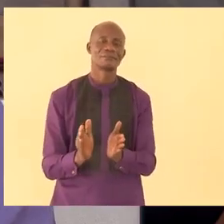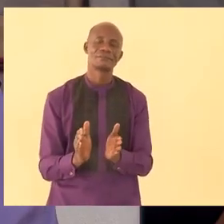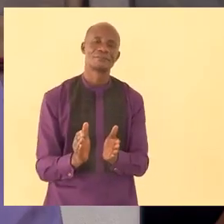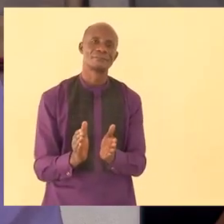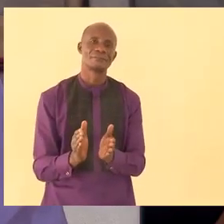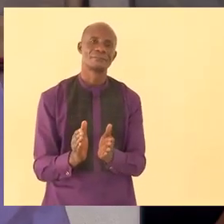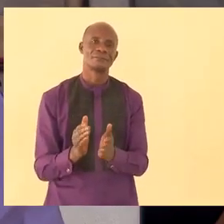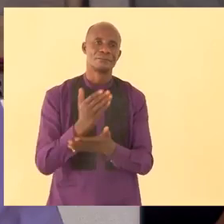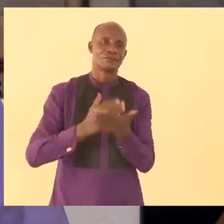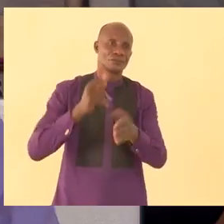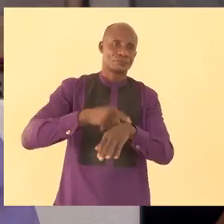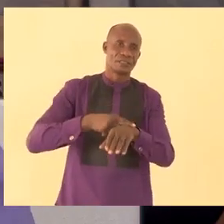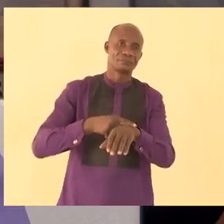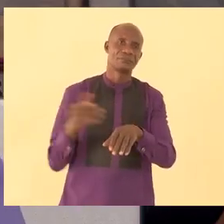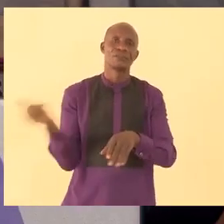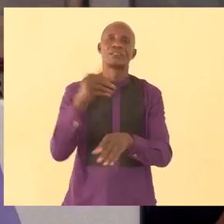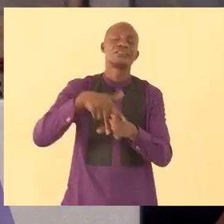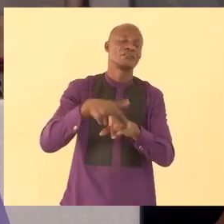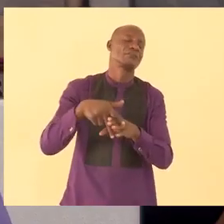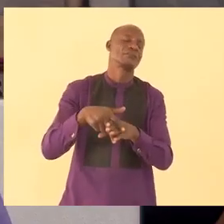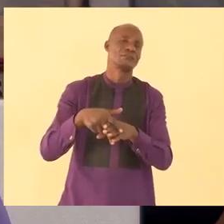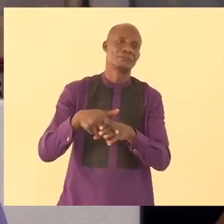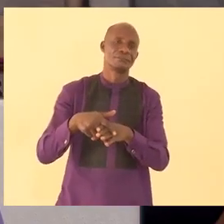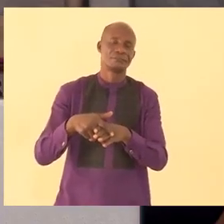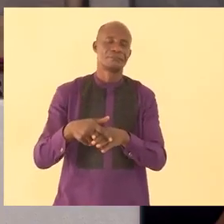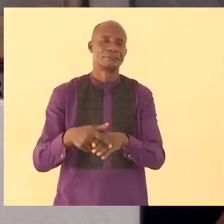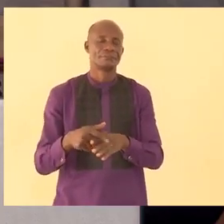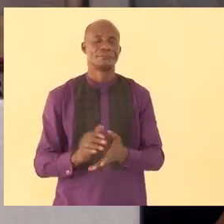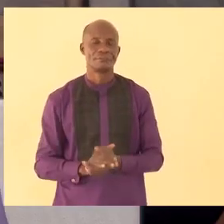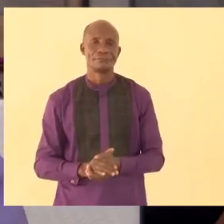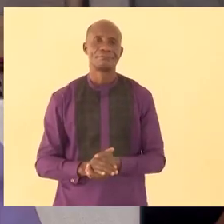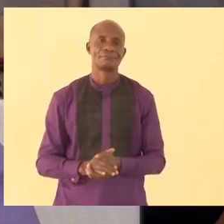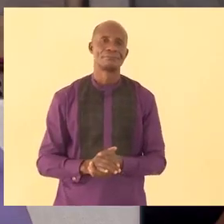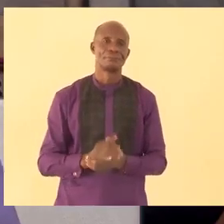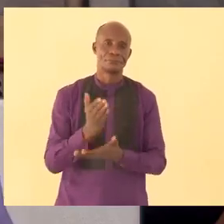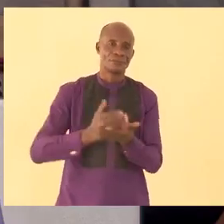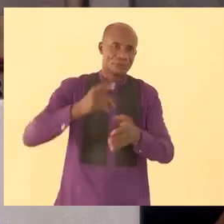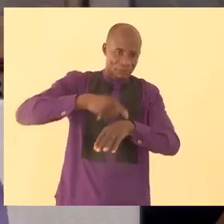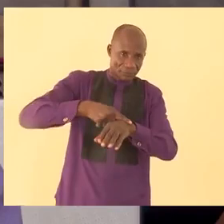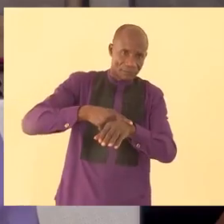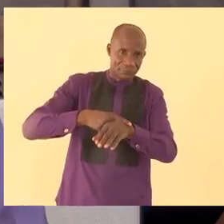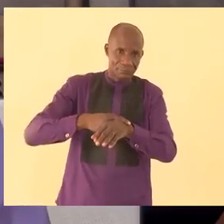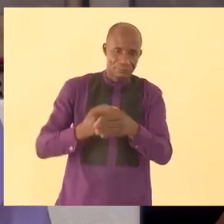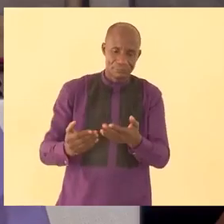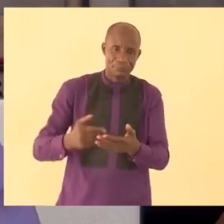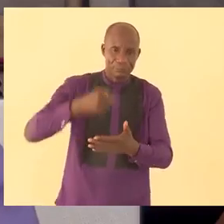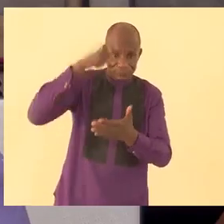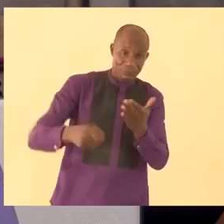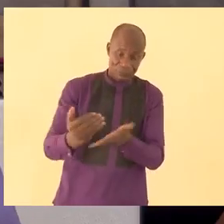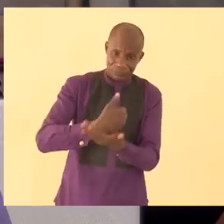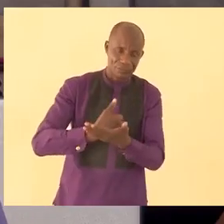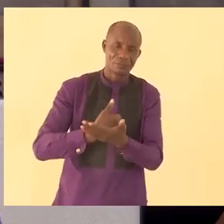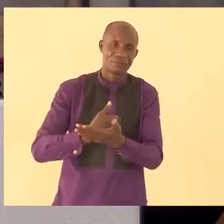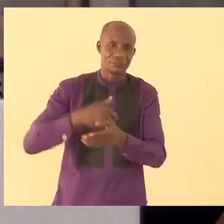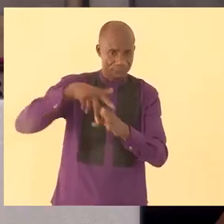Tax collectors. Sometimes tax collectors collect more than they are... Sometimes tax collectors, they do